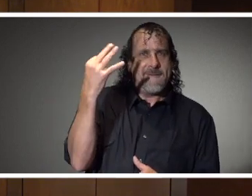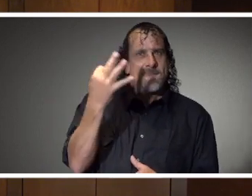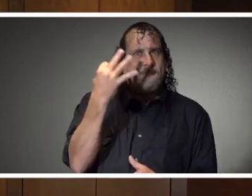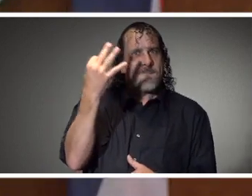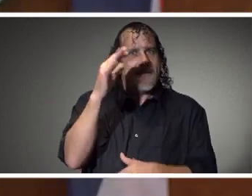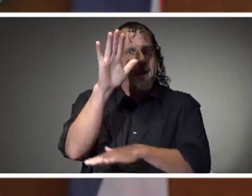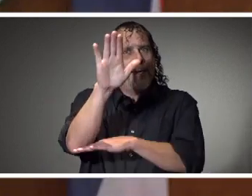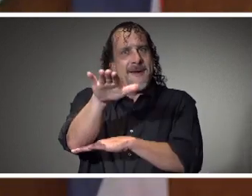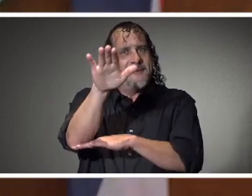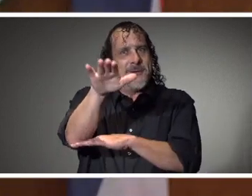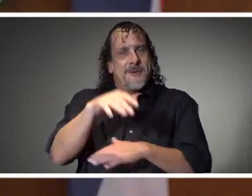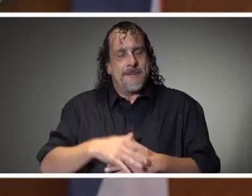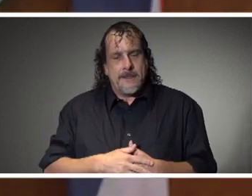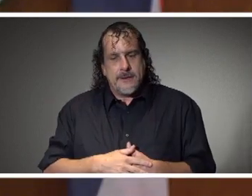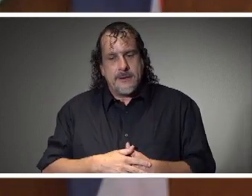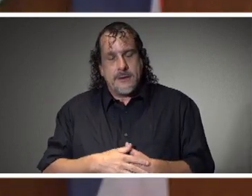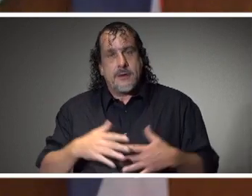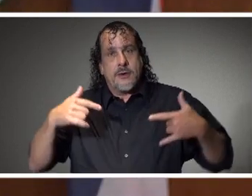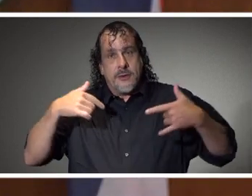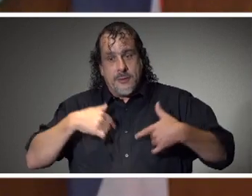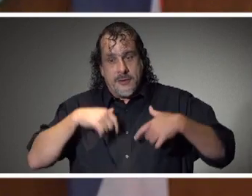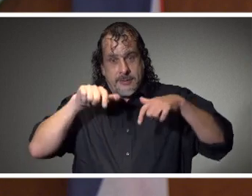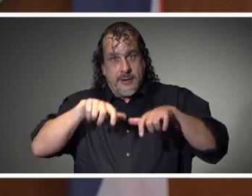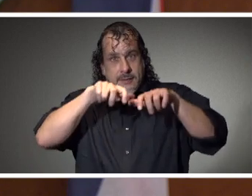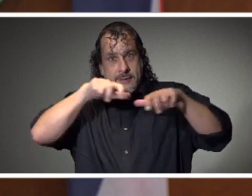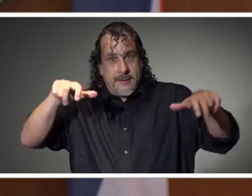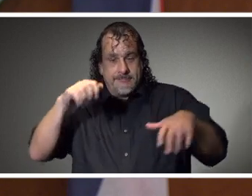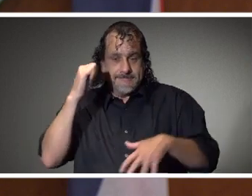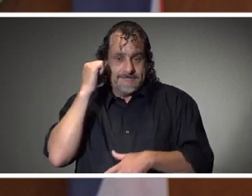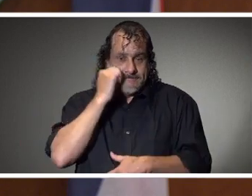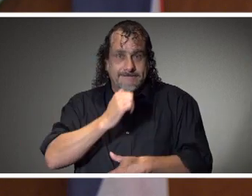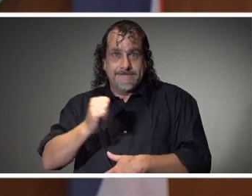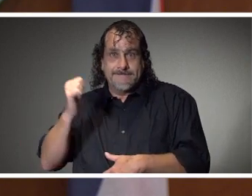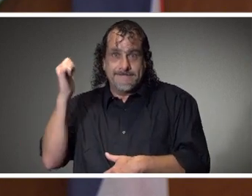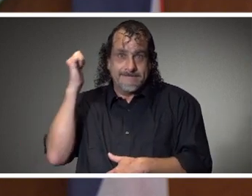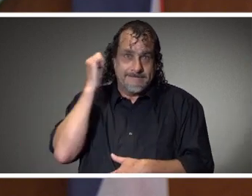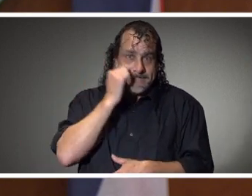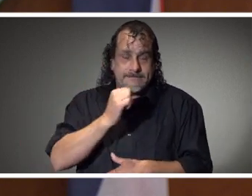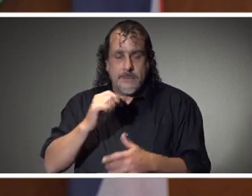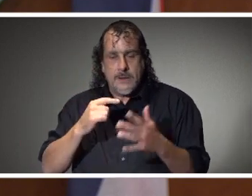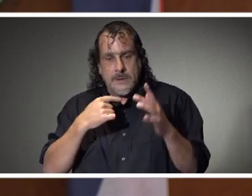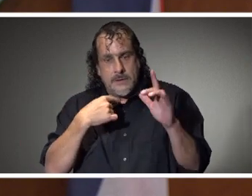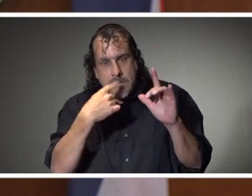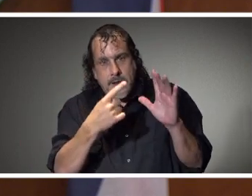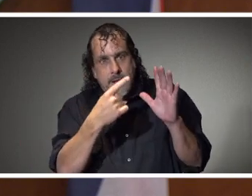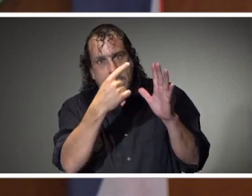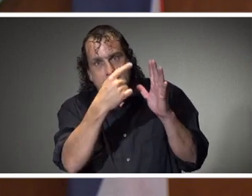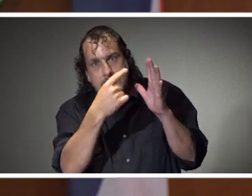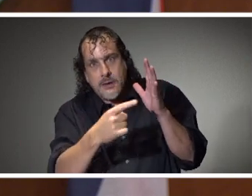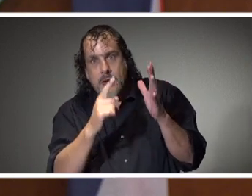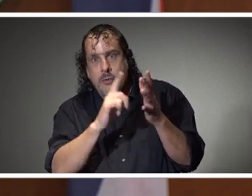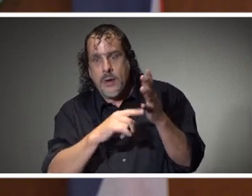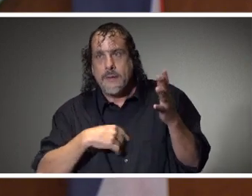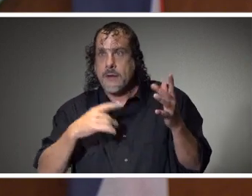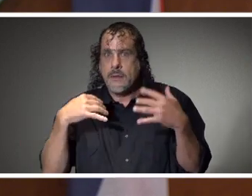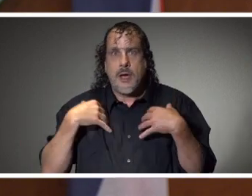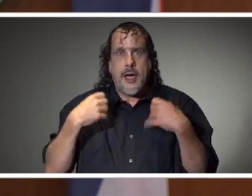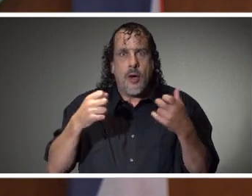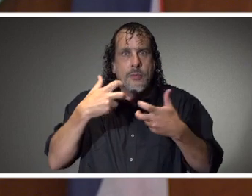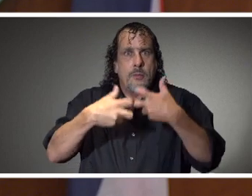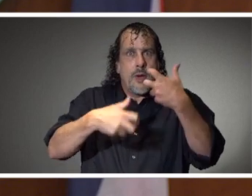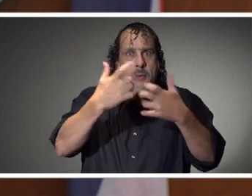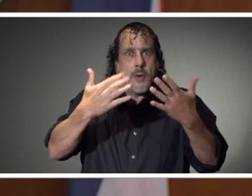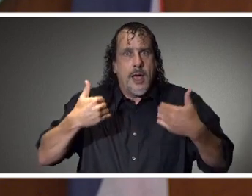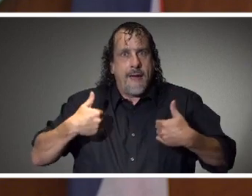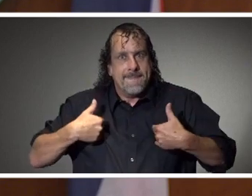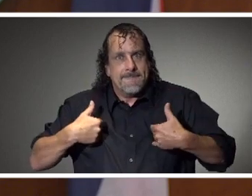afternoon. We have been up at this table day after day, highlighting the public health crisis that we face.